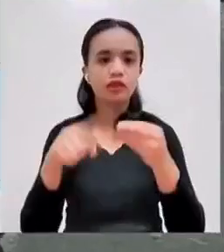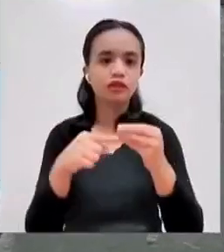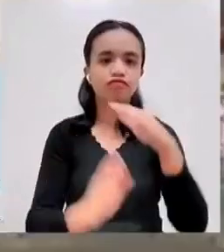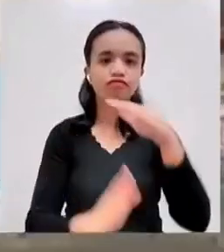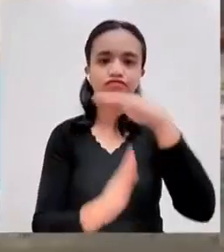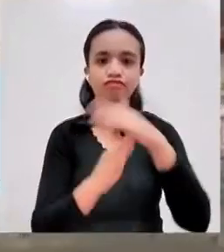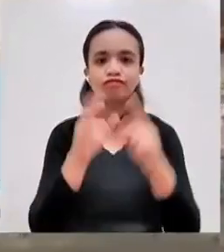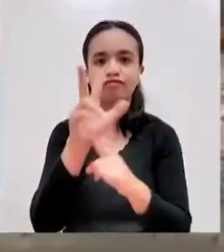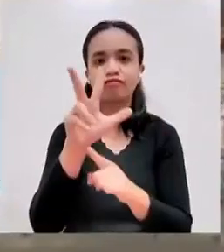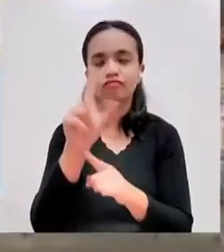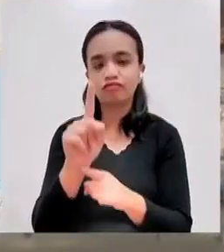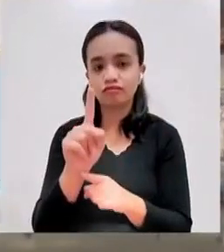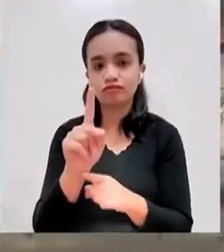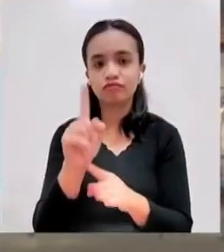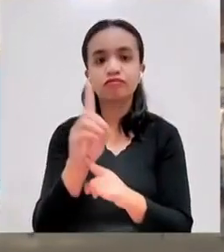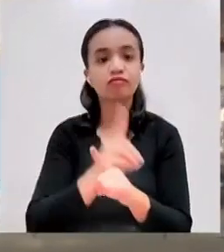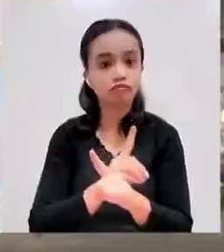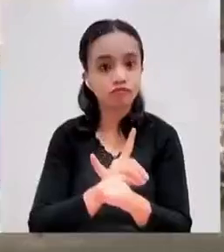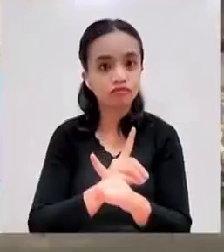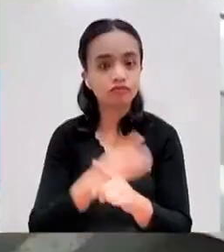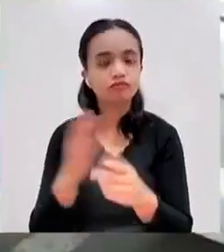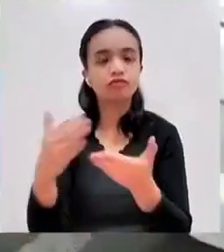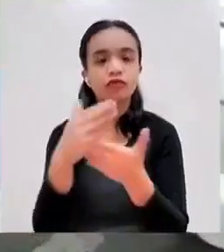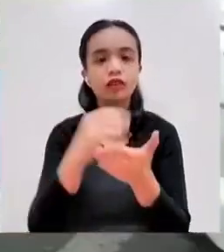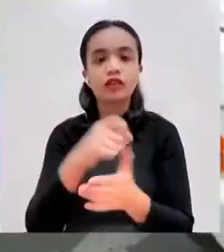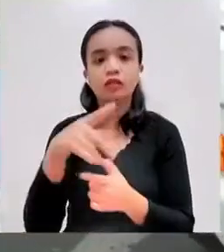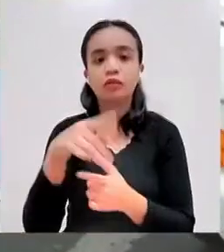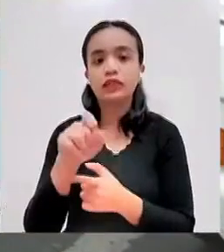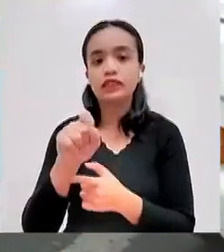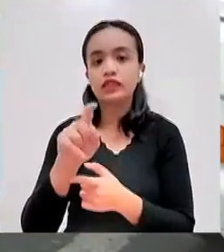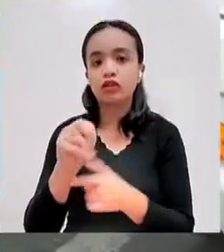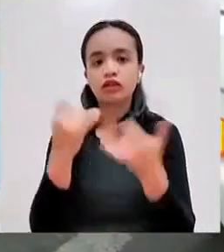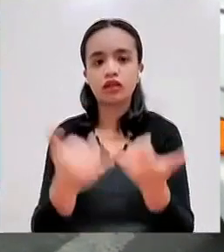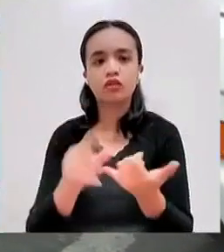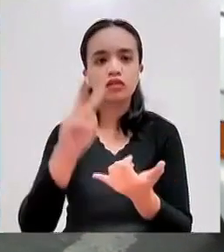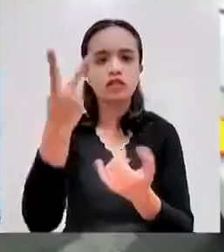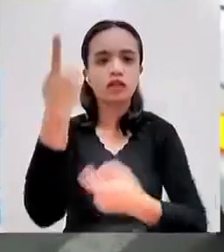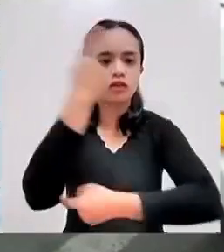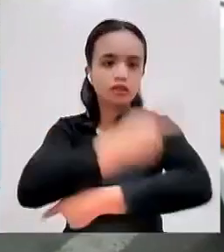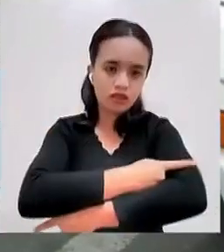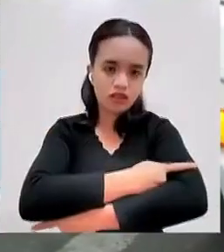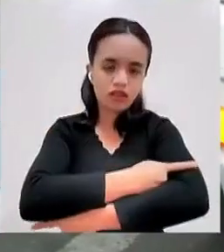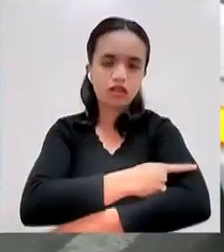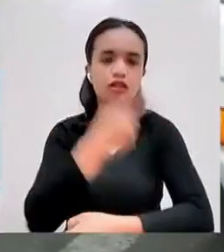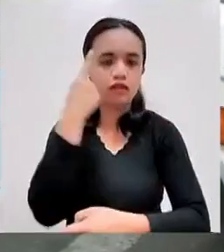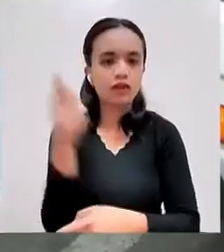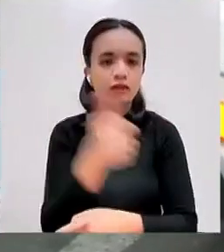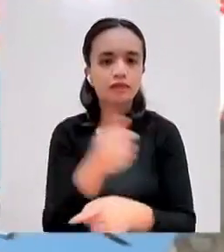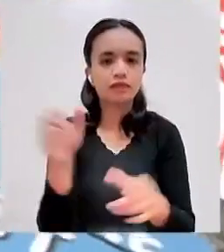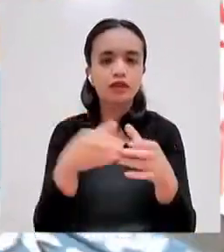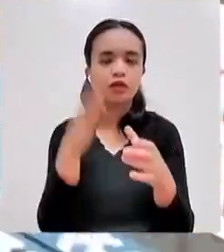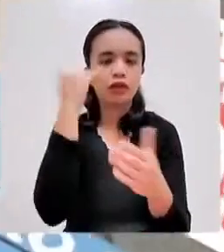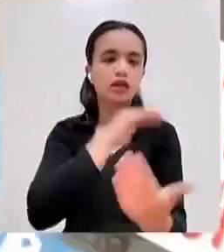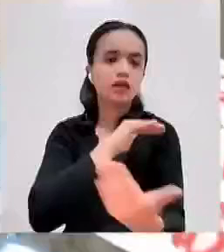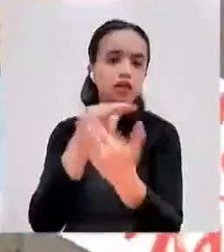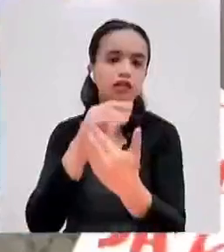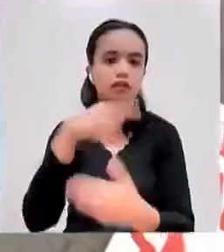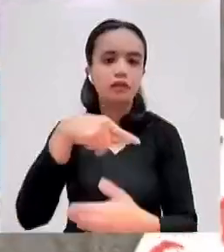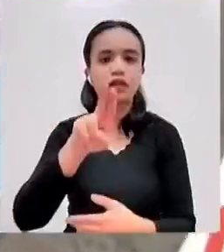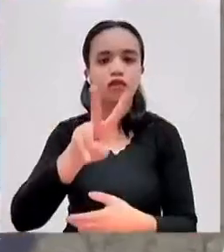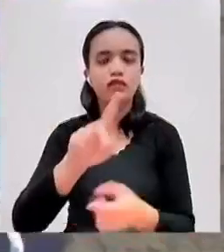consolidation deadline. Piston is on the second day of its two-day strike in protest of the controversial modernization scheme.